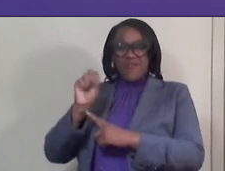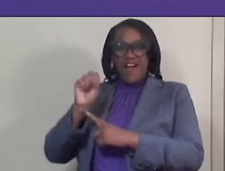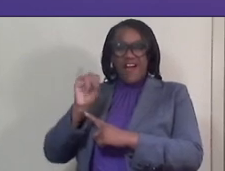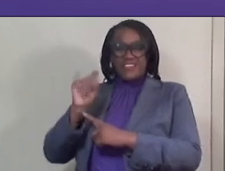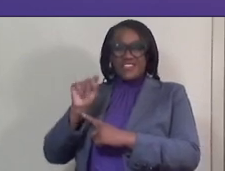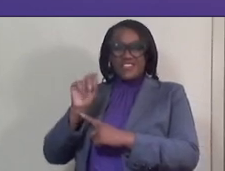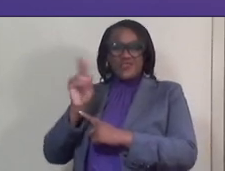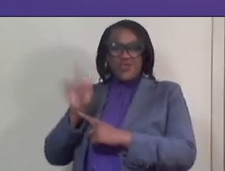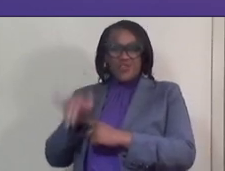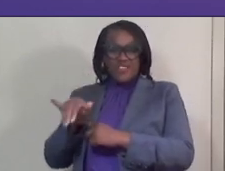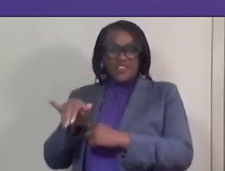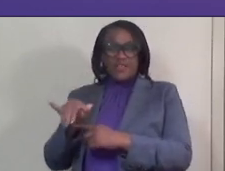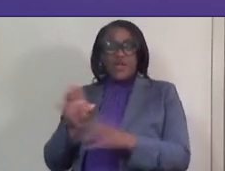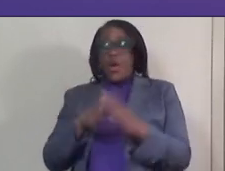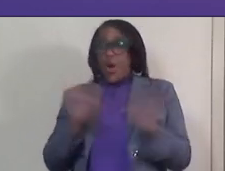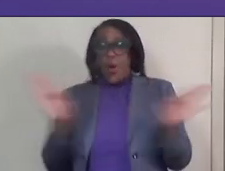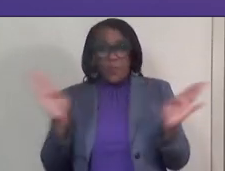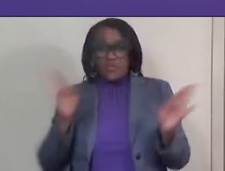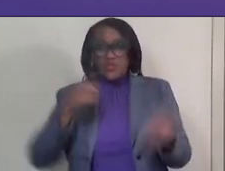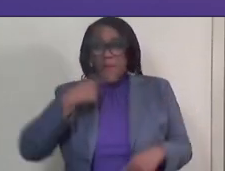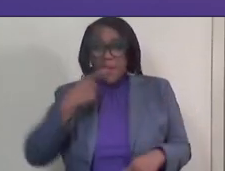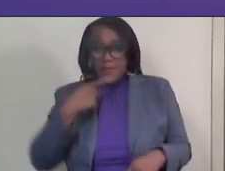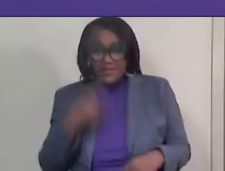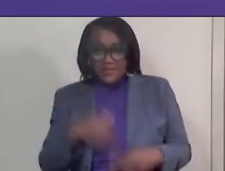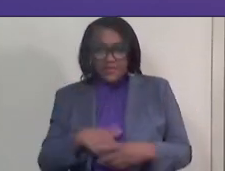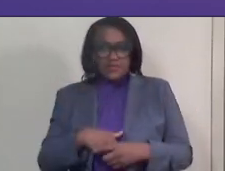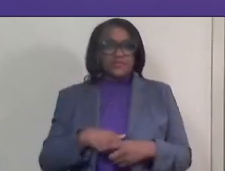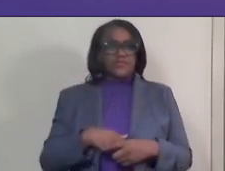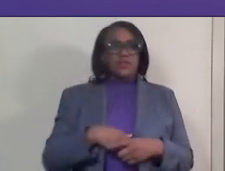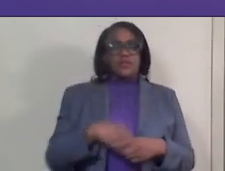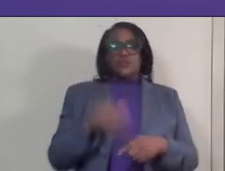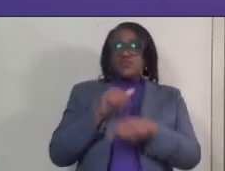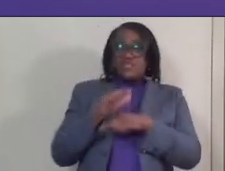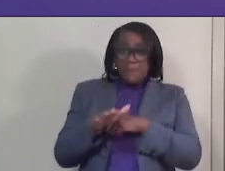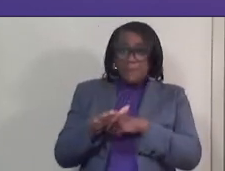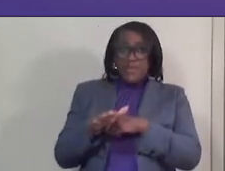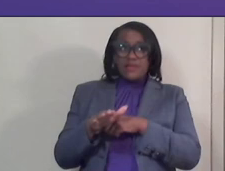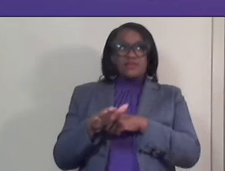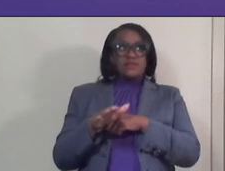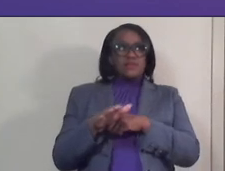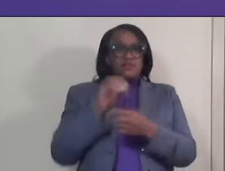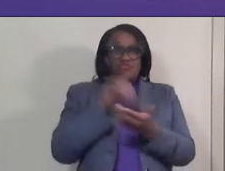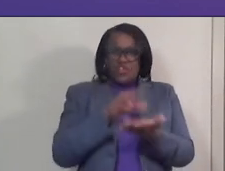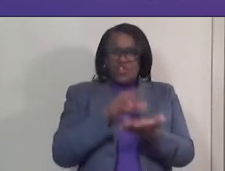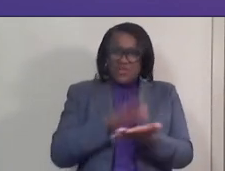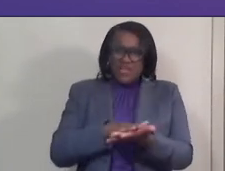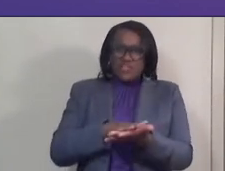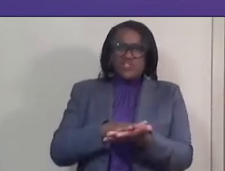are open to the public to submit documentation of